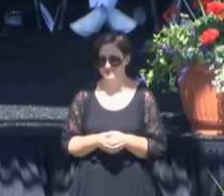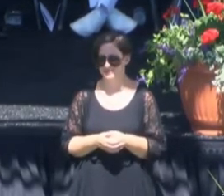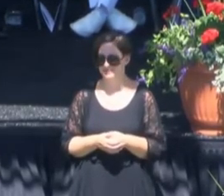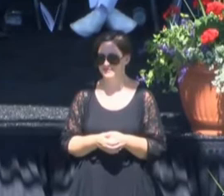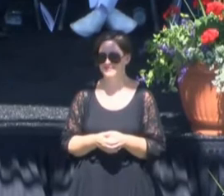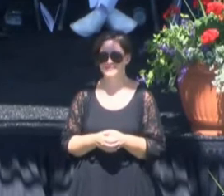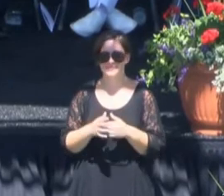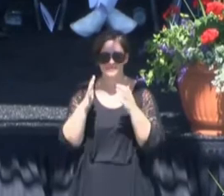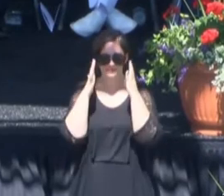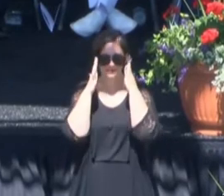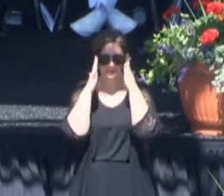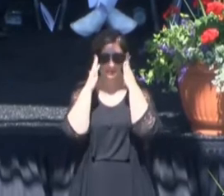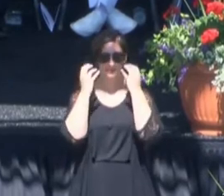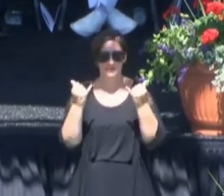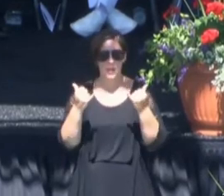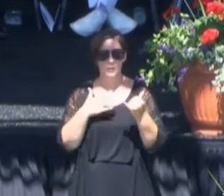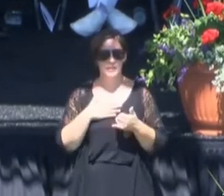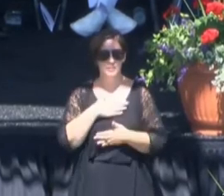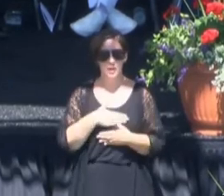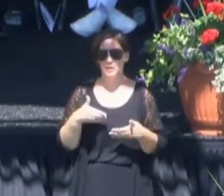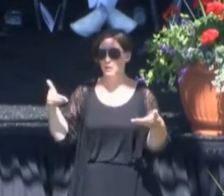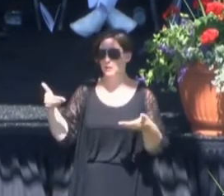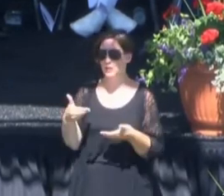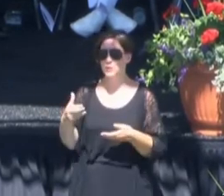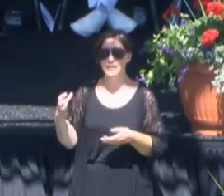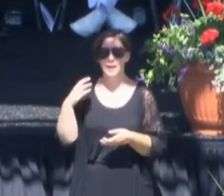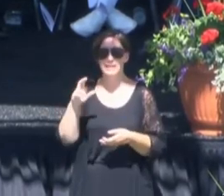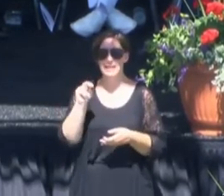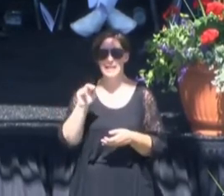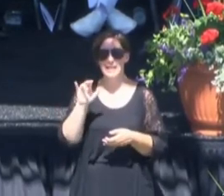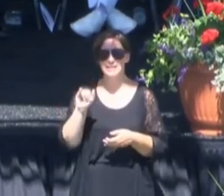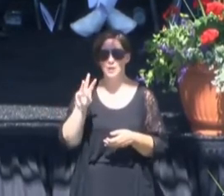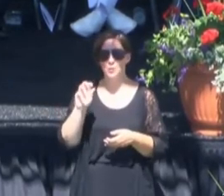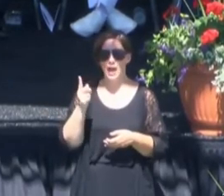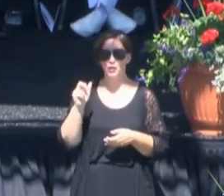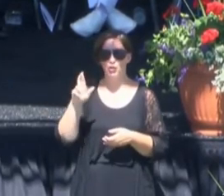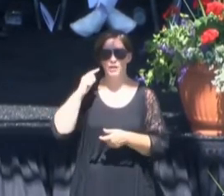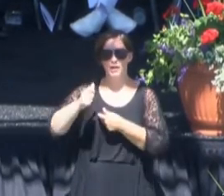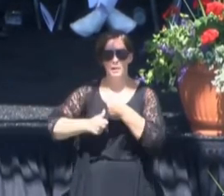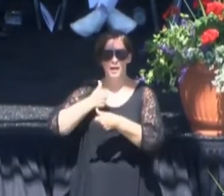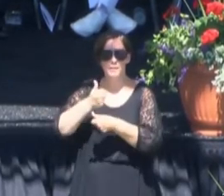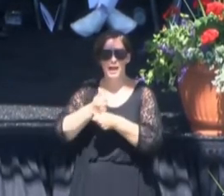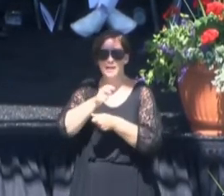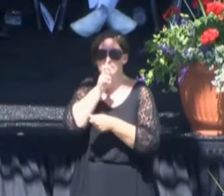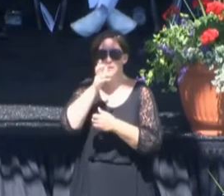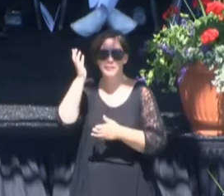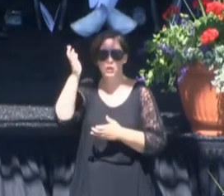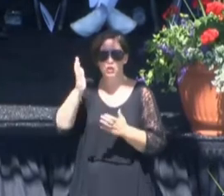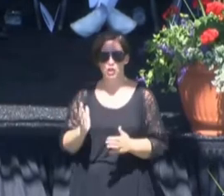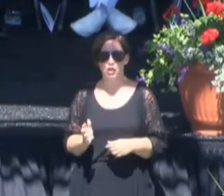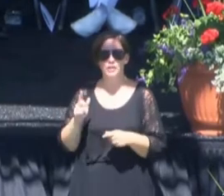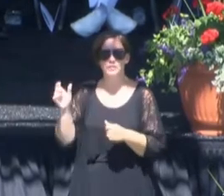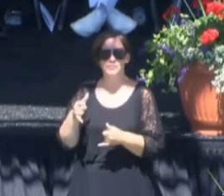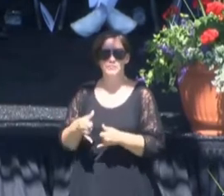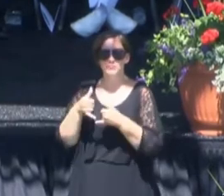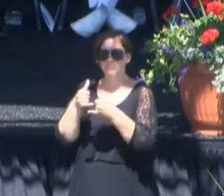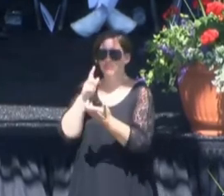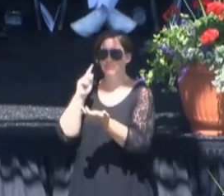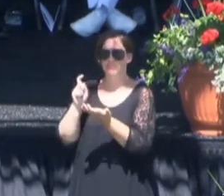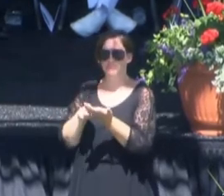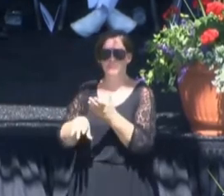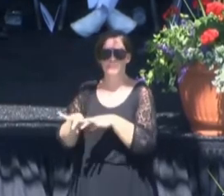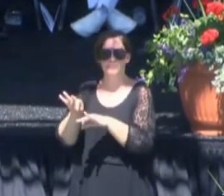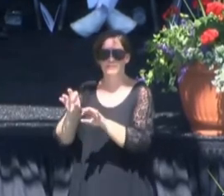And now it is my pleasure to introduce Captain Nancy Wagner, today's distinguished alumnus speaker. Captain Wagner is an award-winning and groundbreaking Merchant